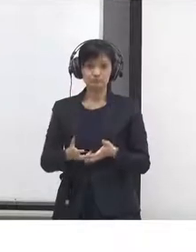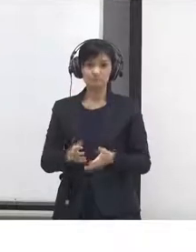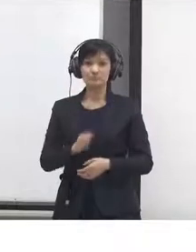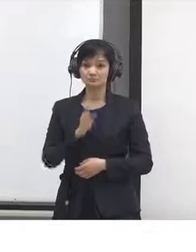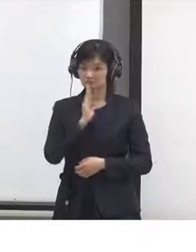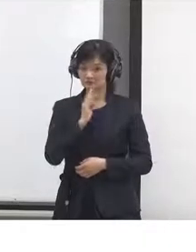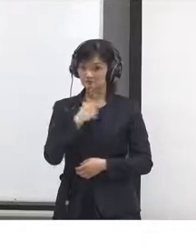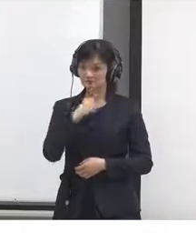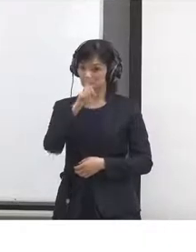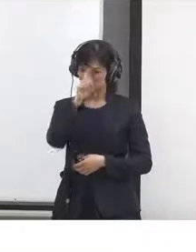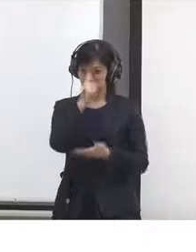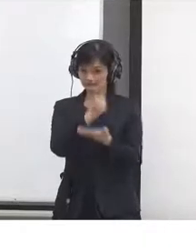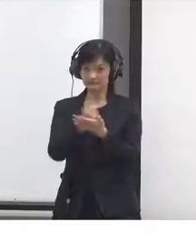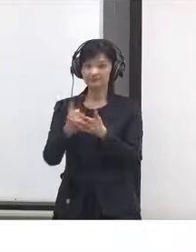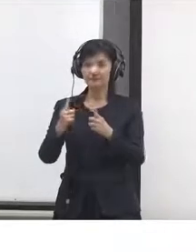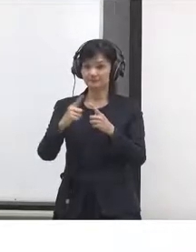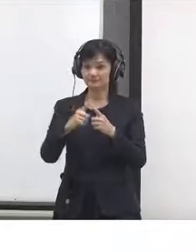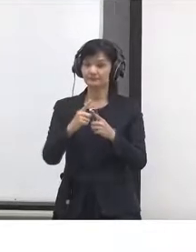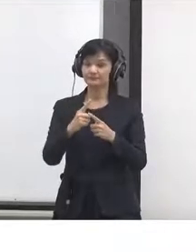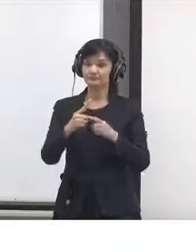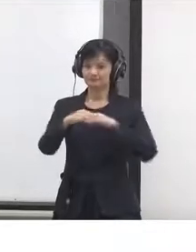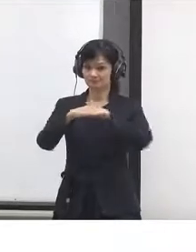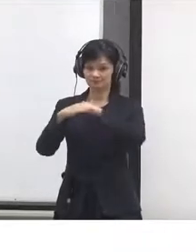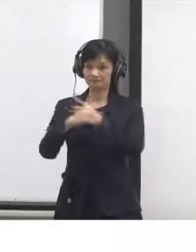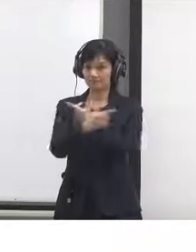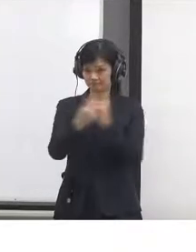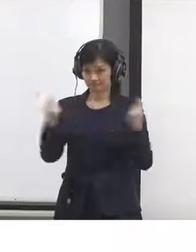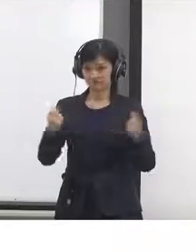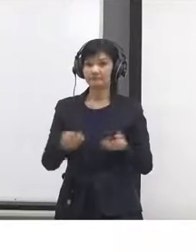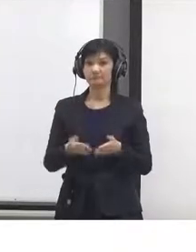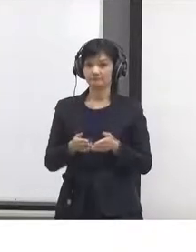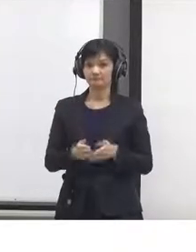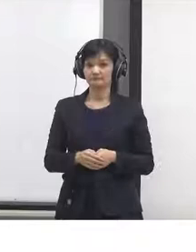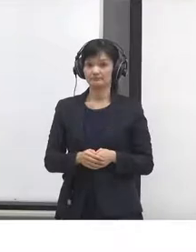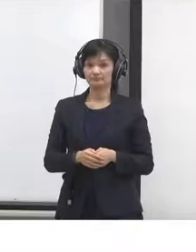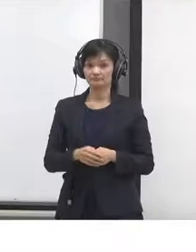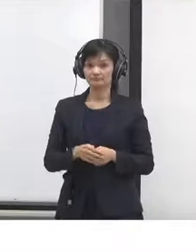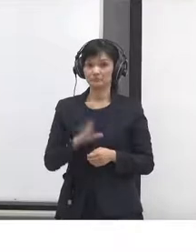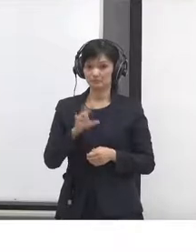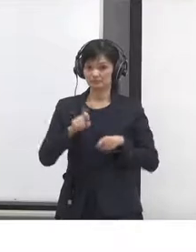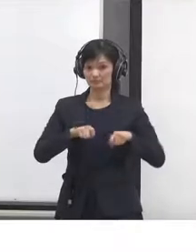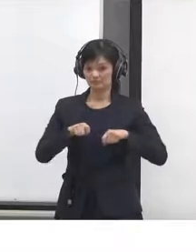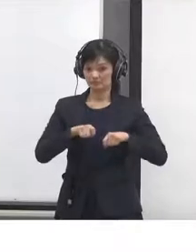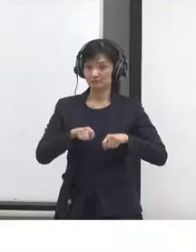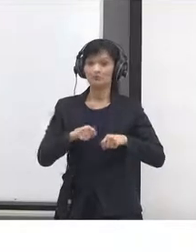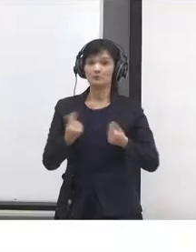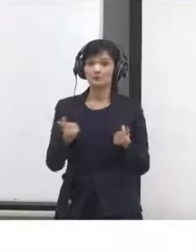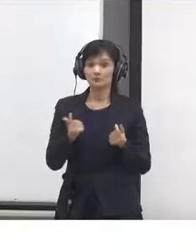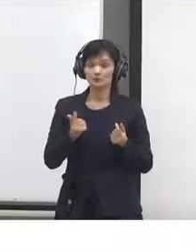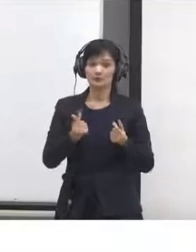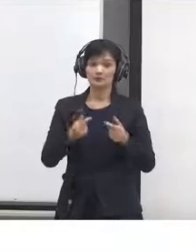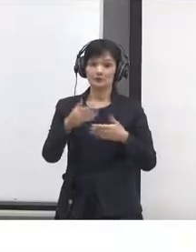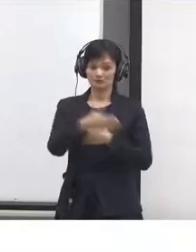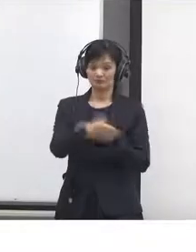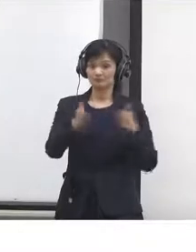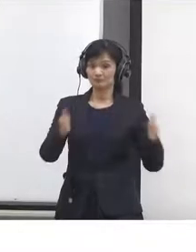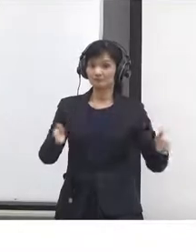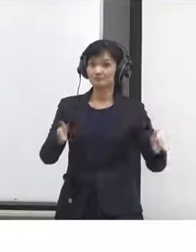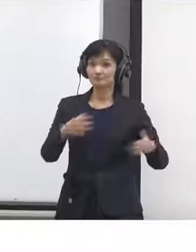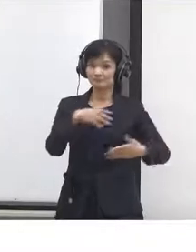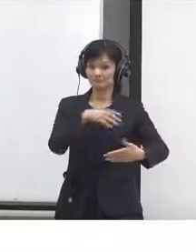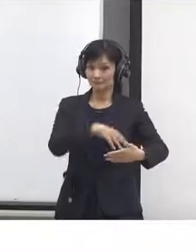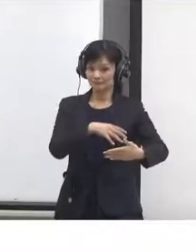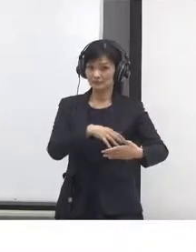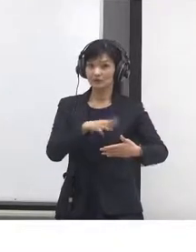And one key project that really got started in our space is one that's called Women and Color. So in